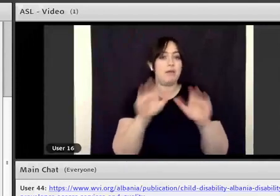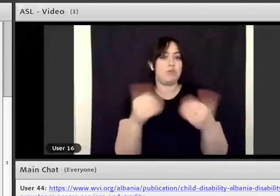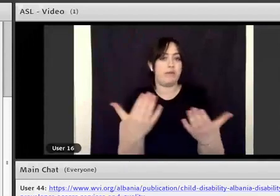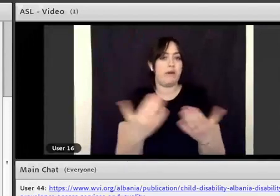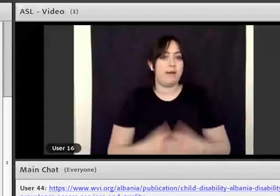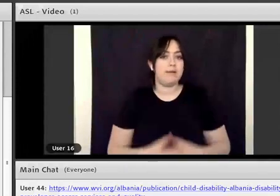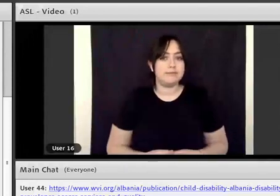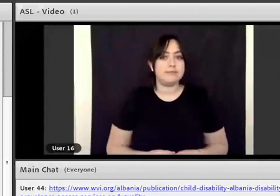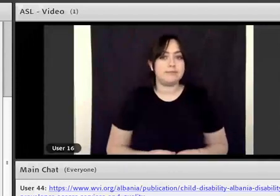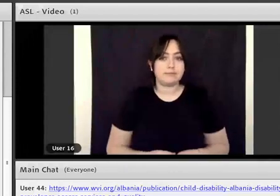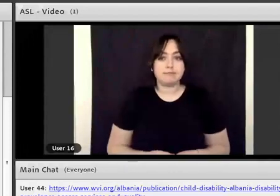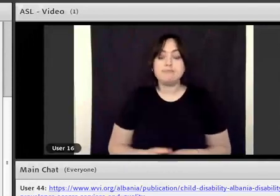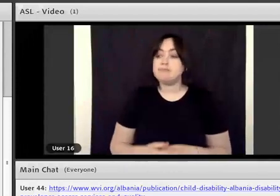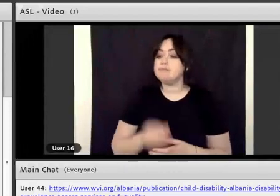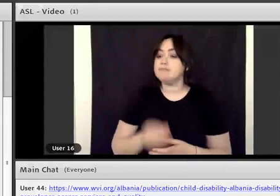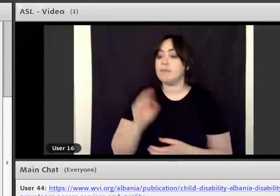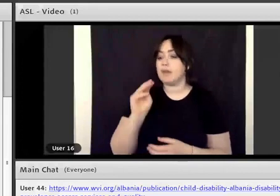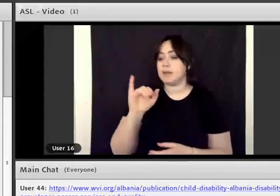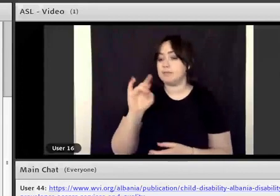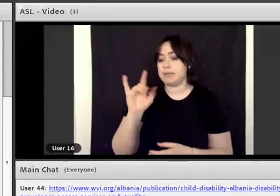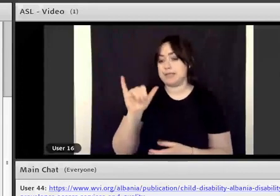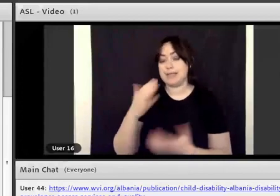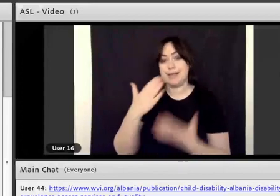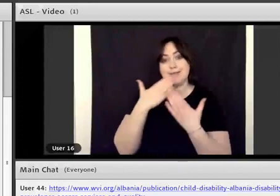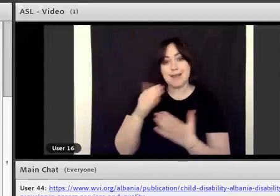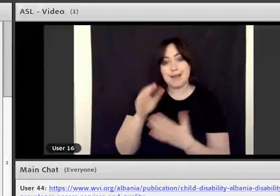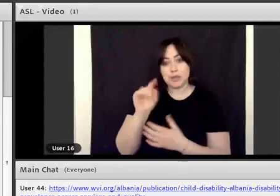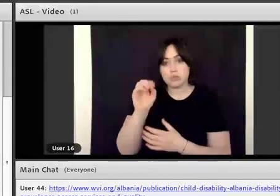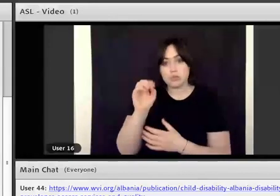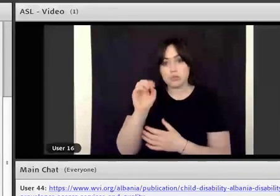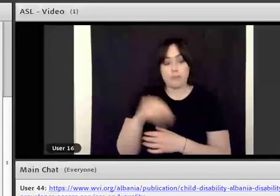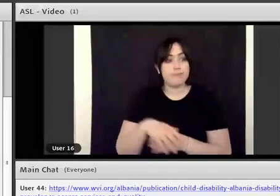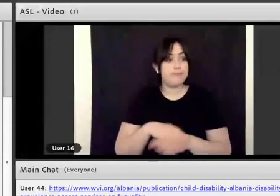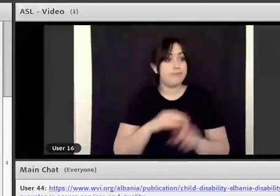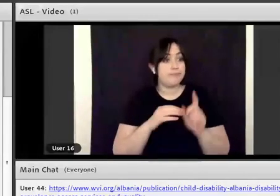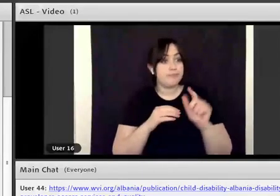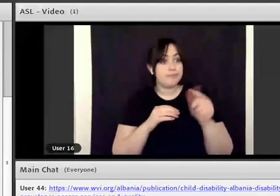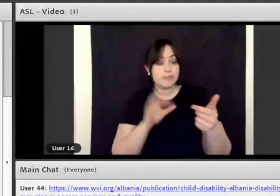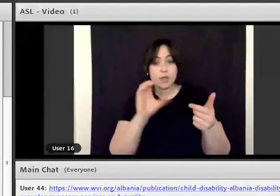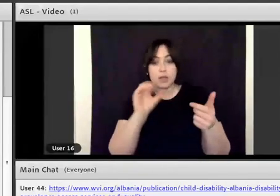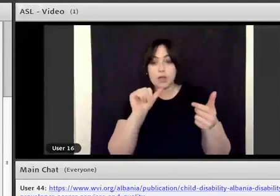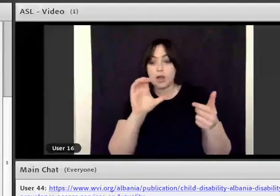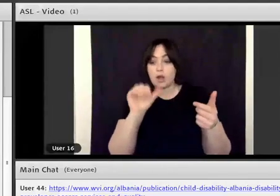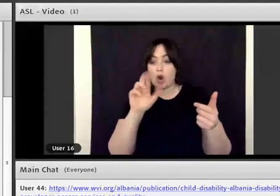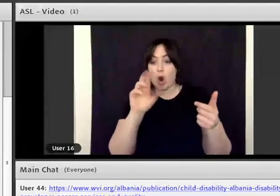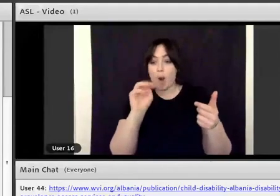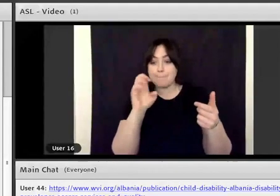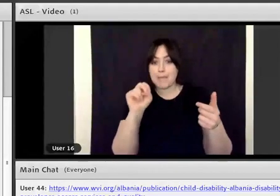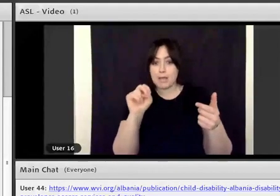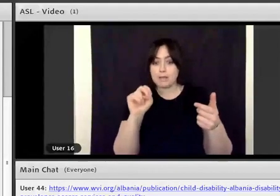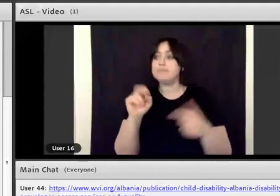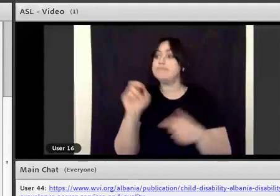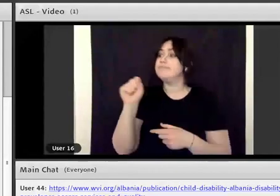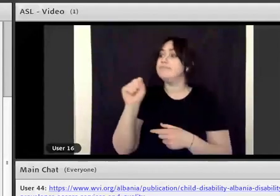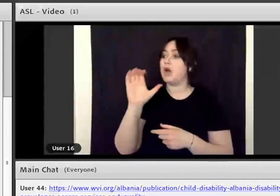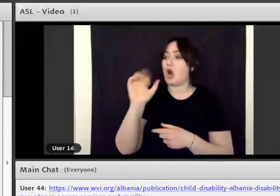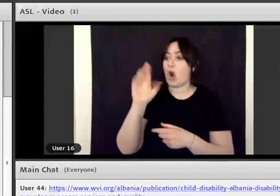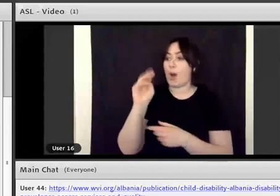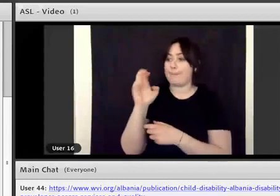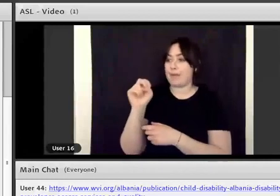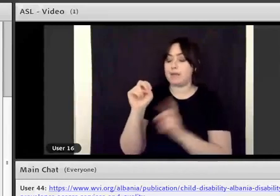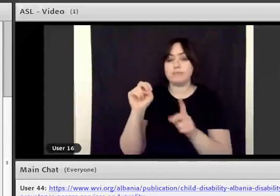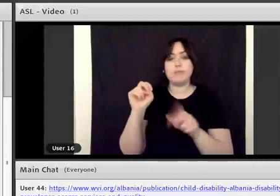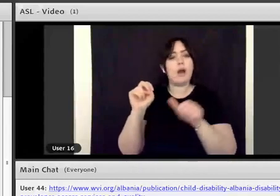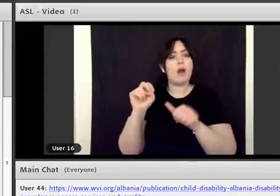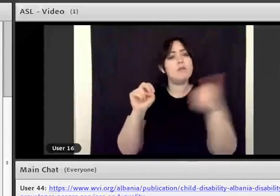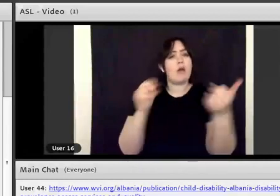Thank you, Tom. Carmen, yes. Another aspect that we discussed in our team